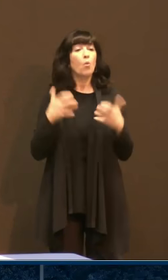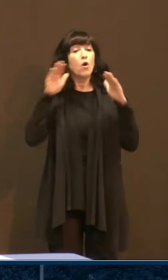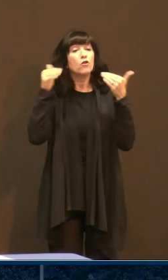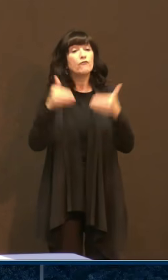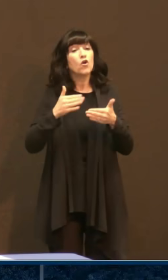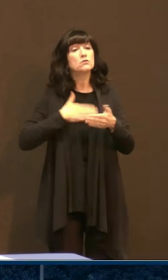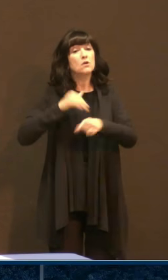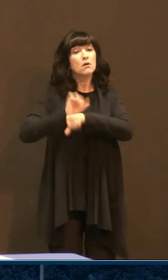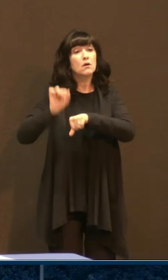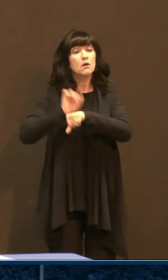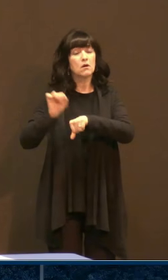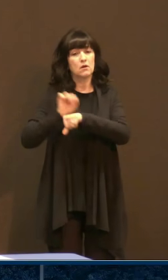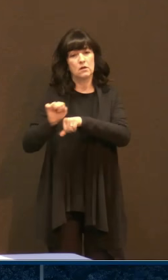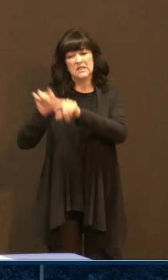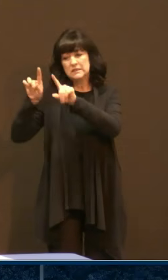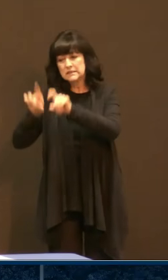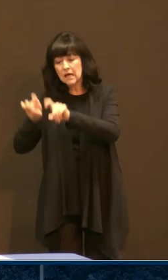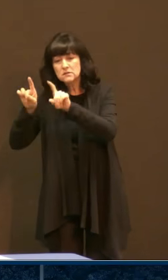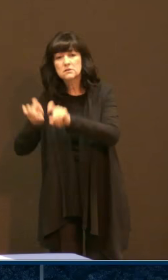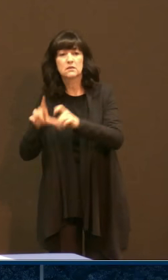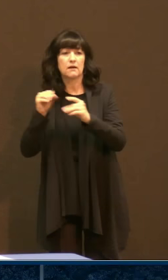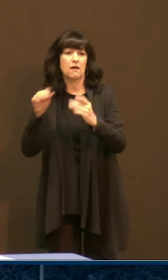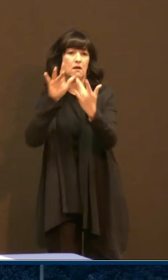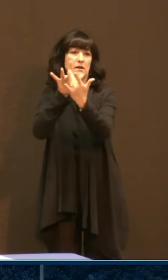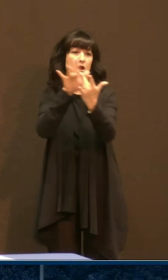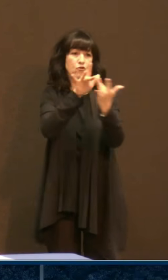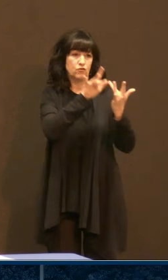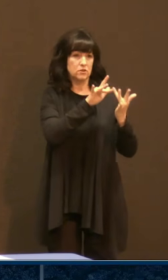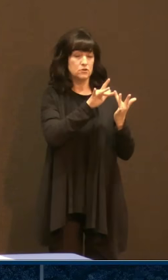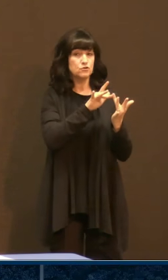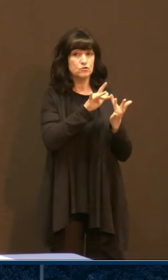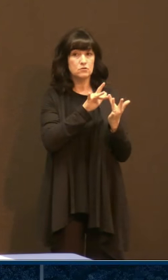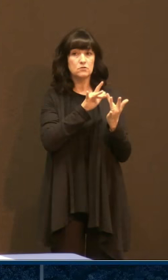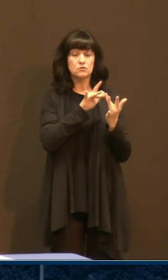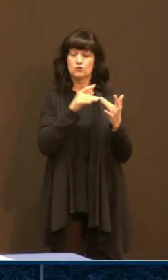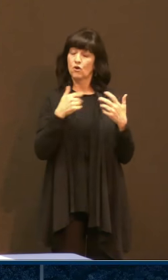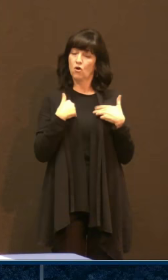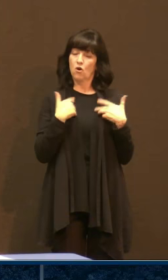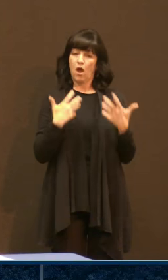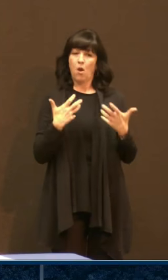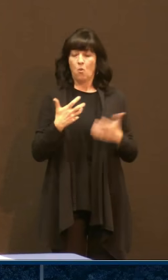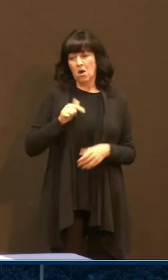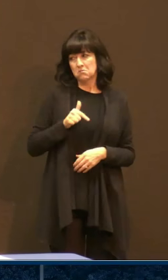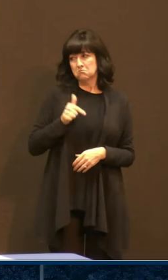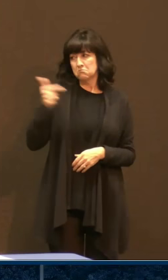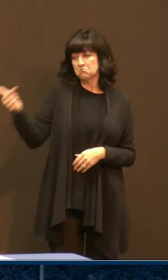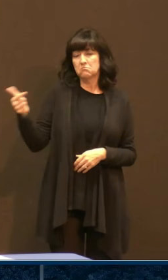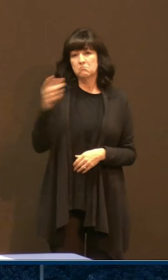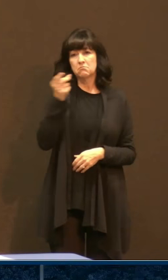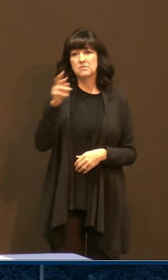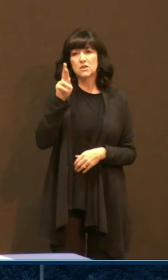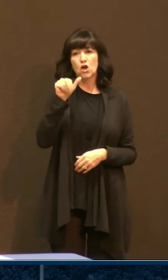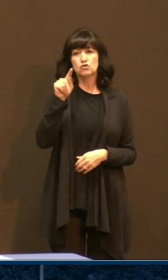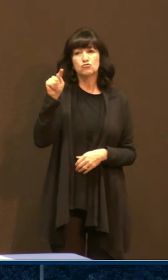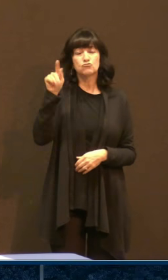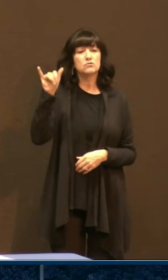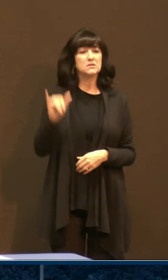outreach. And so with that, I turn it over to Dr. Rattay. And again, I can't thank Dr.